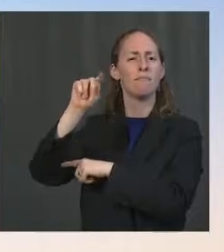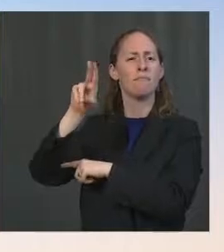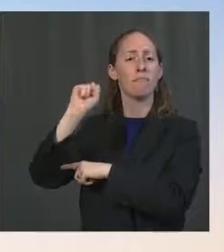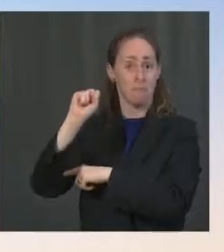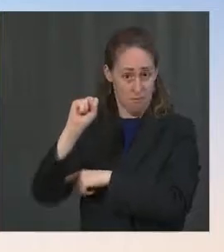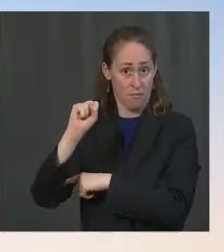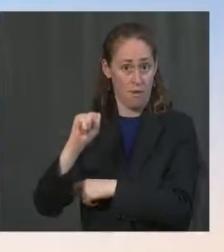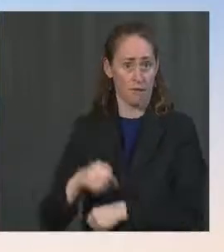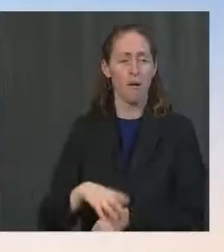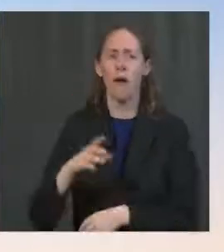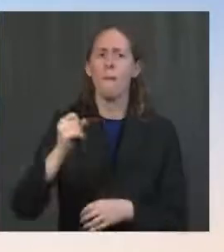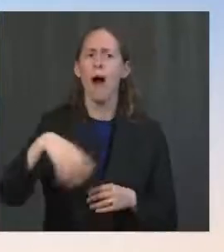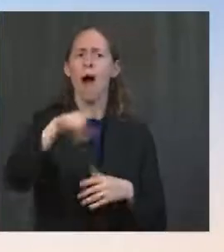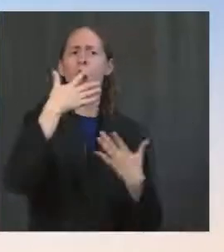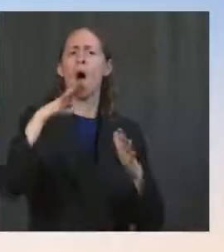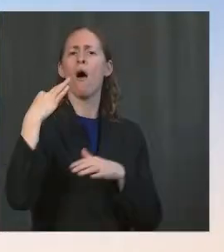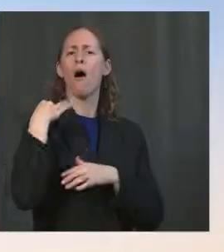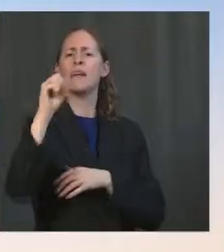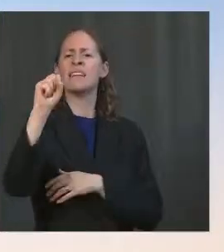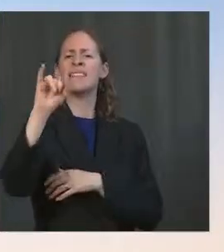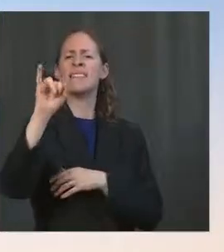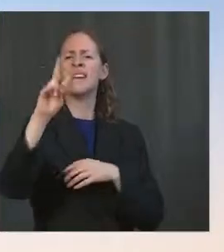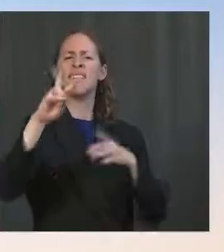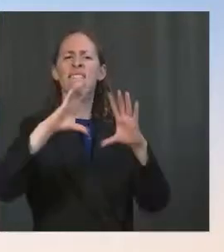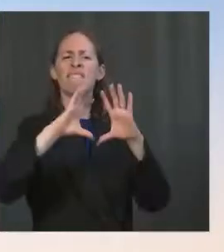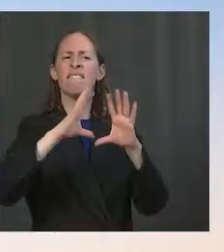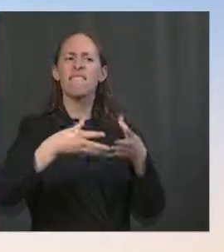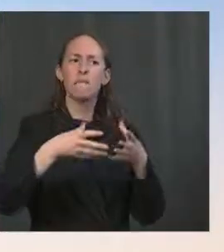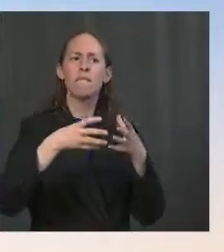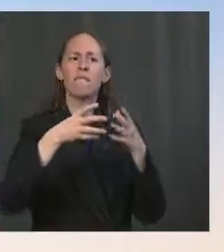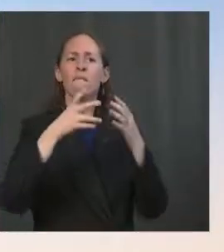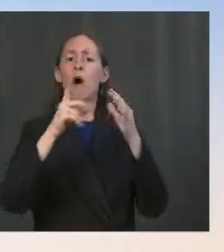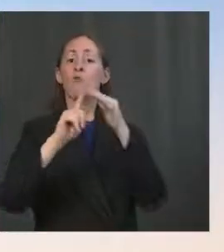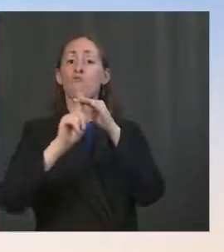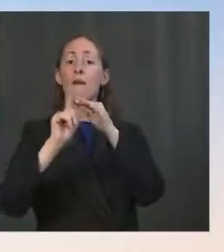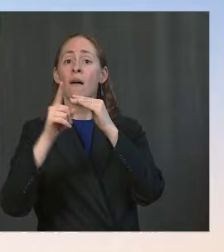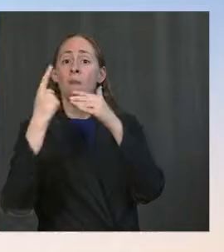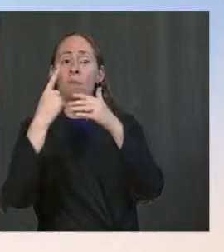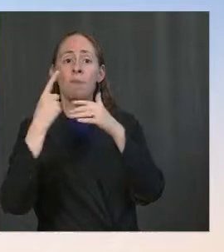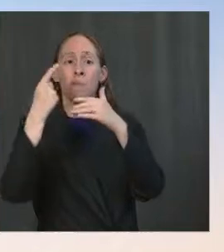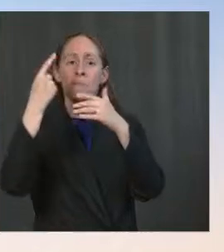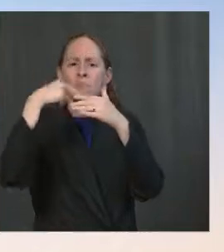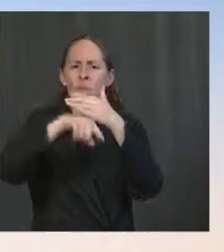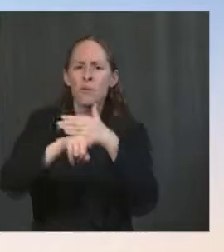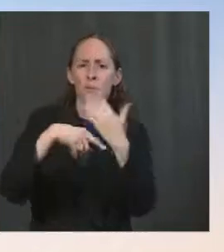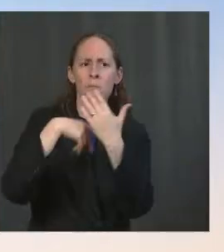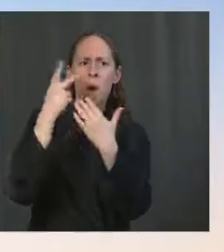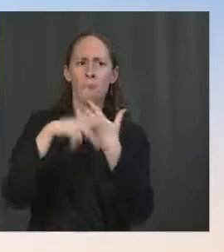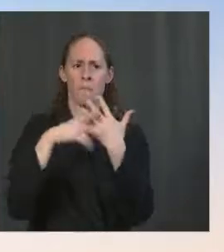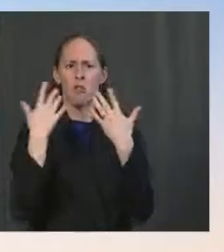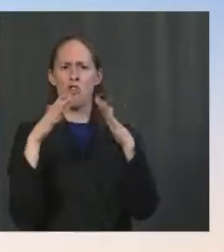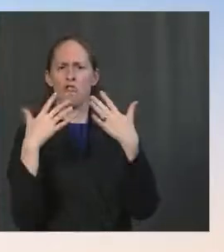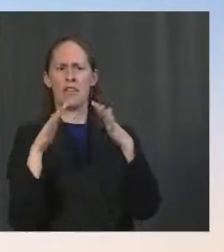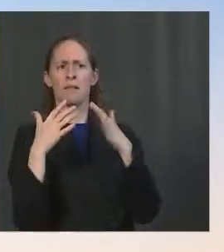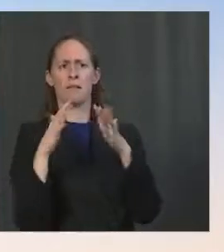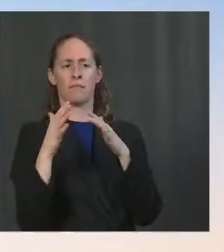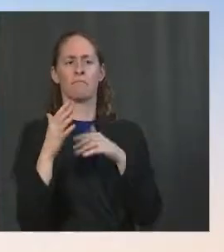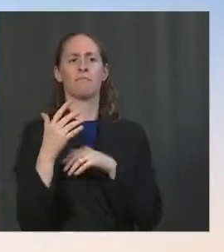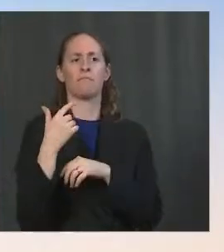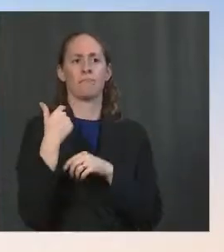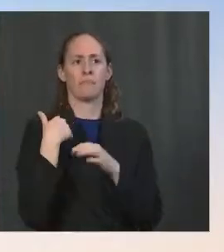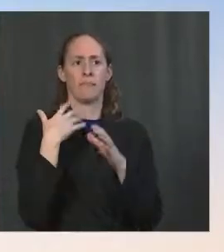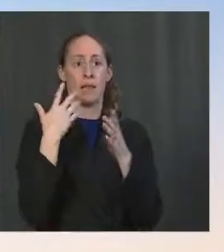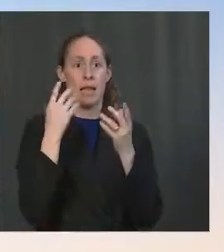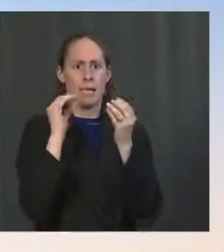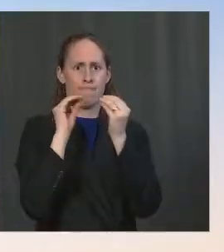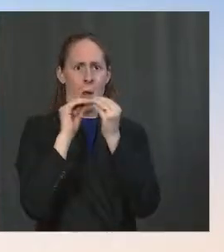refugee programs or a range of programs that were in existence specific to Afghanistan. So I don't have anything to preview on that front, or I'm